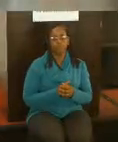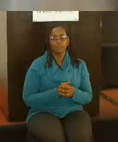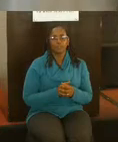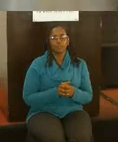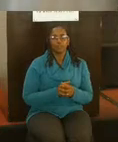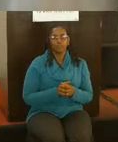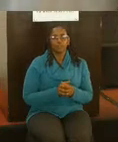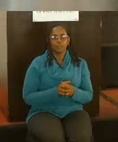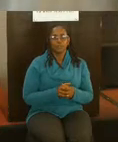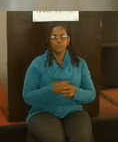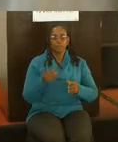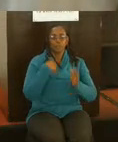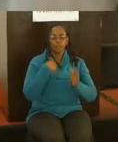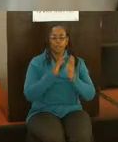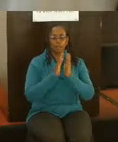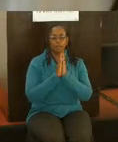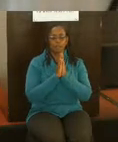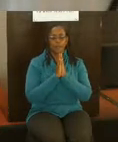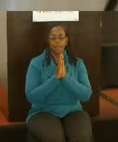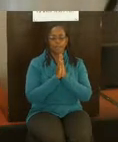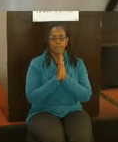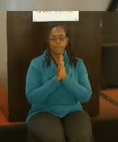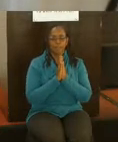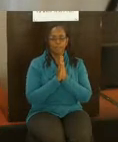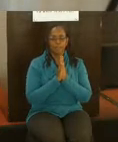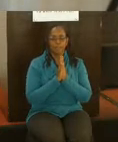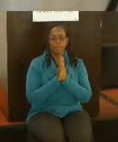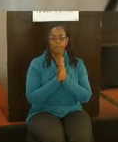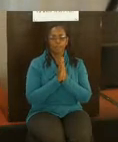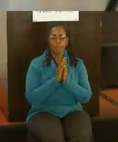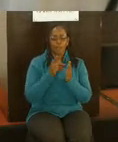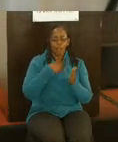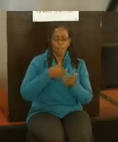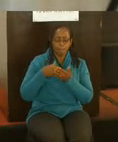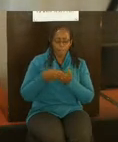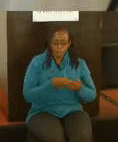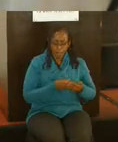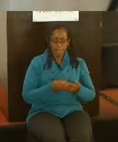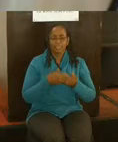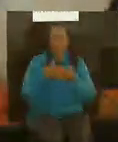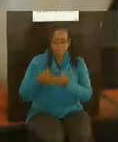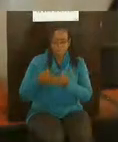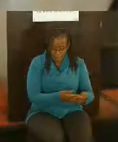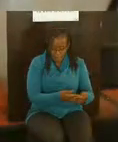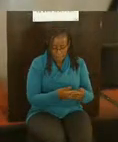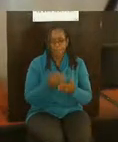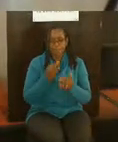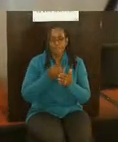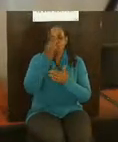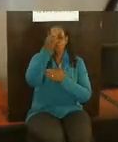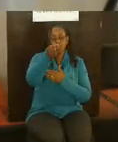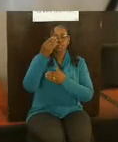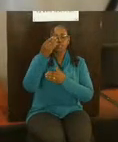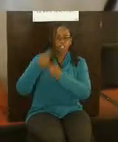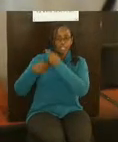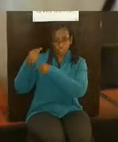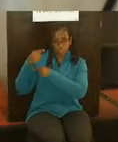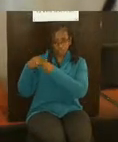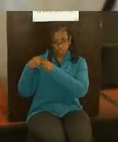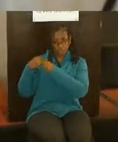and I'm praying for our babies babies future generation